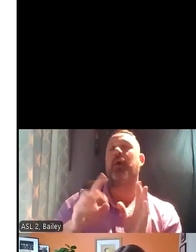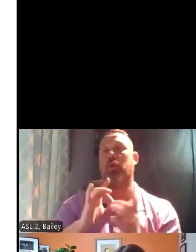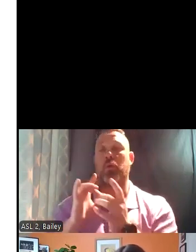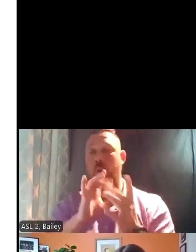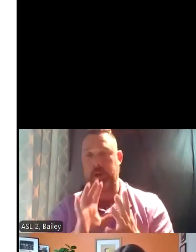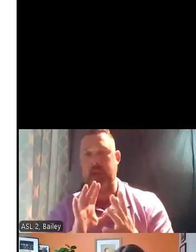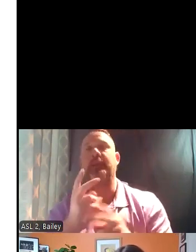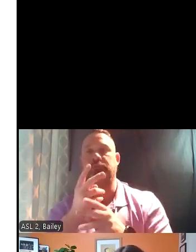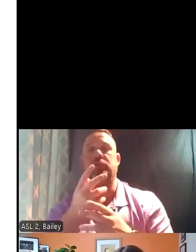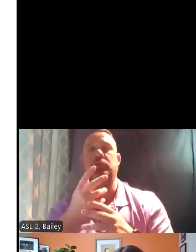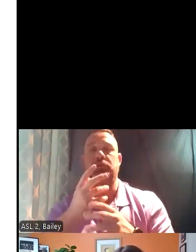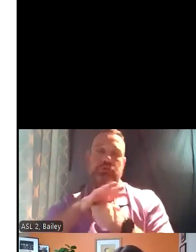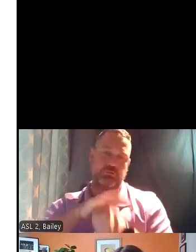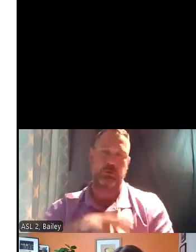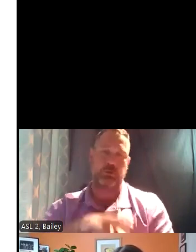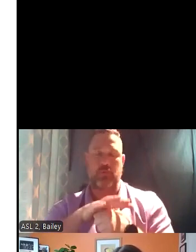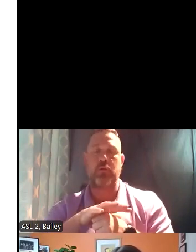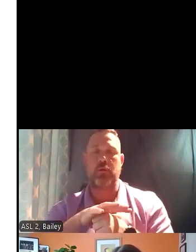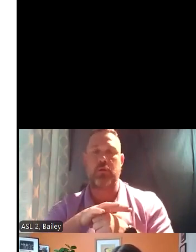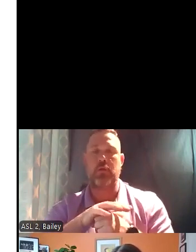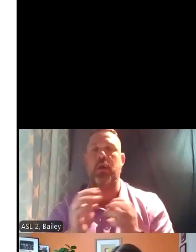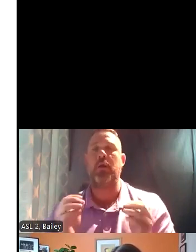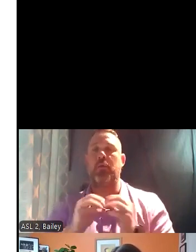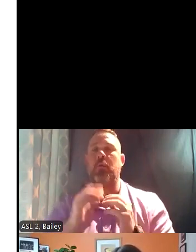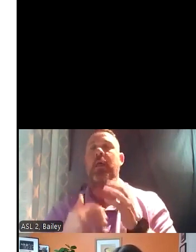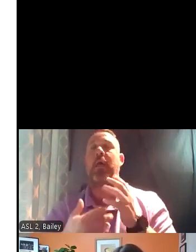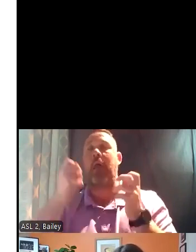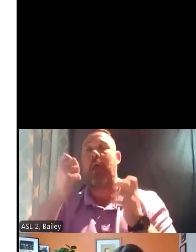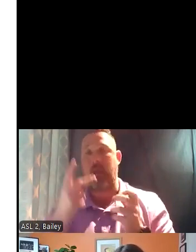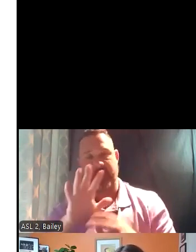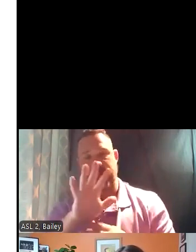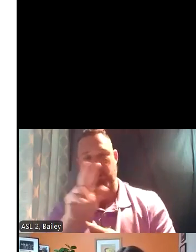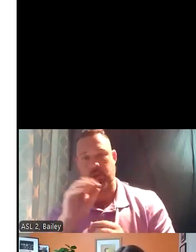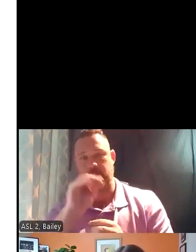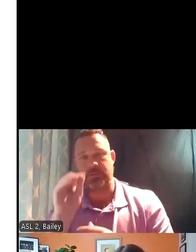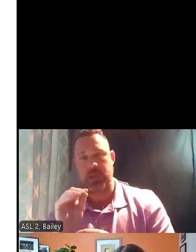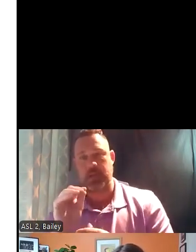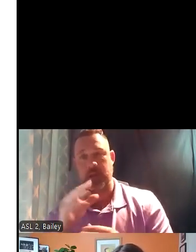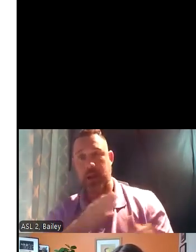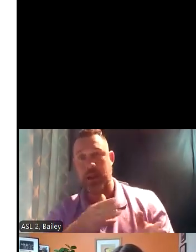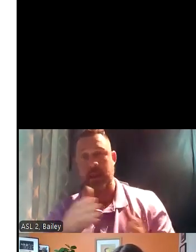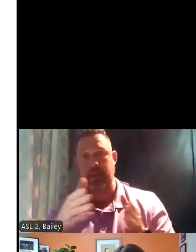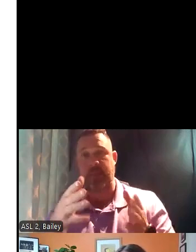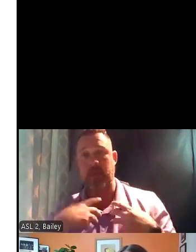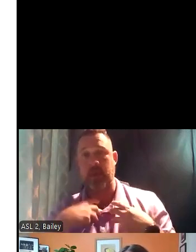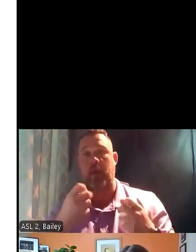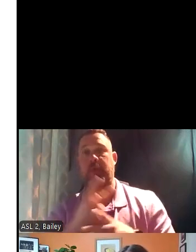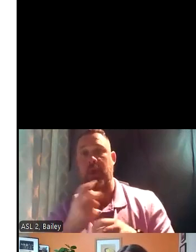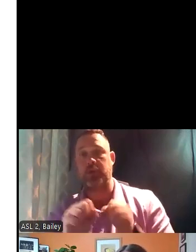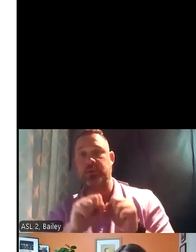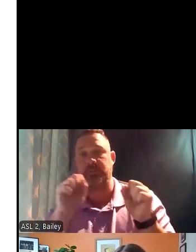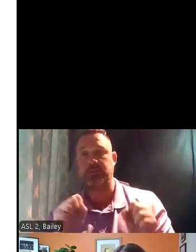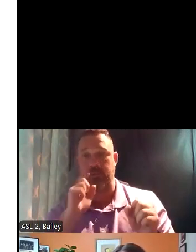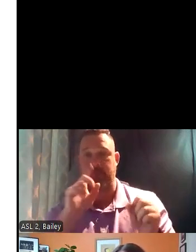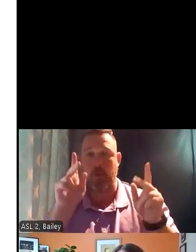care is stressful. And more than half, about 53%, said that navigating the healthcare systems for persons